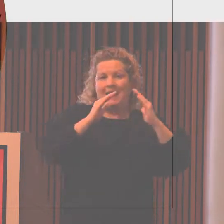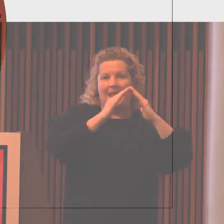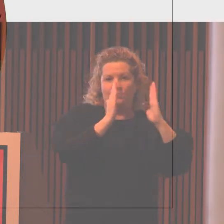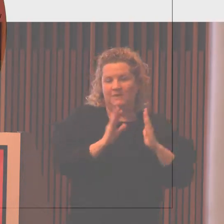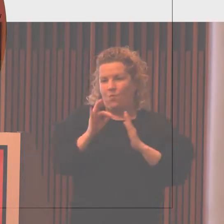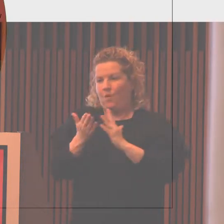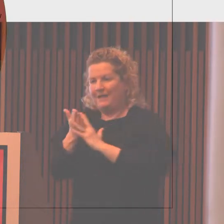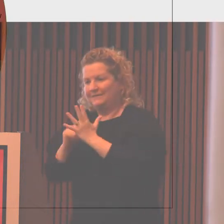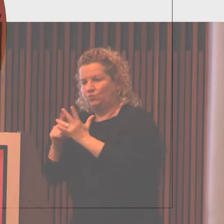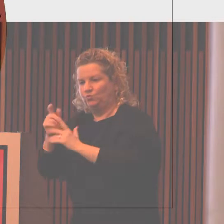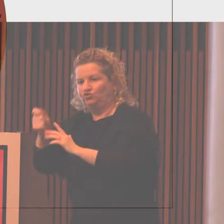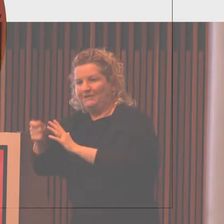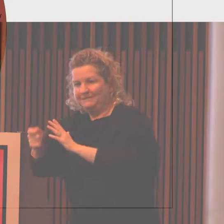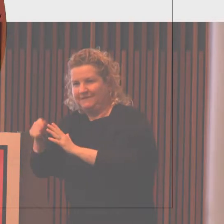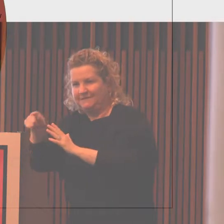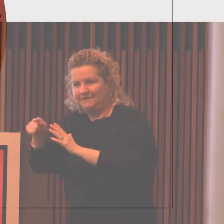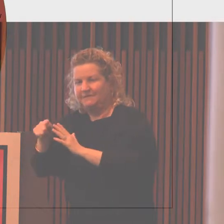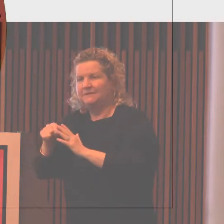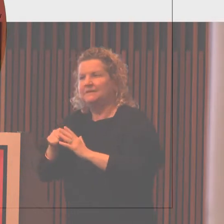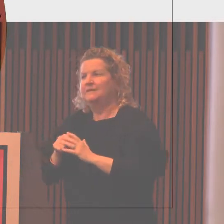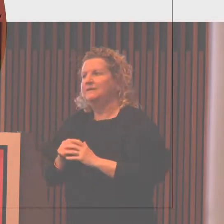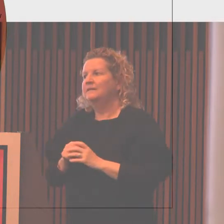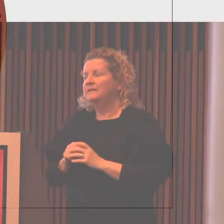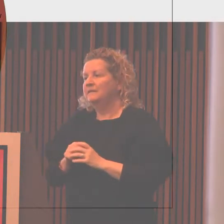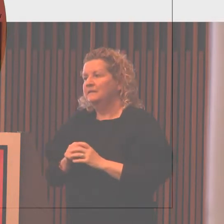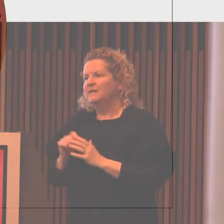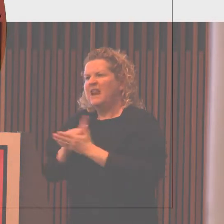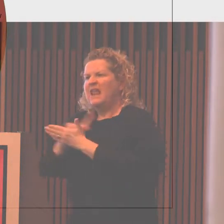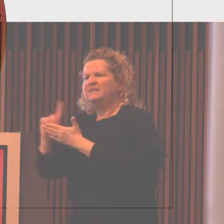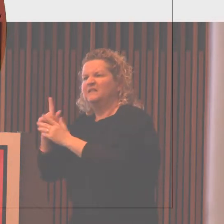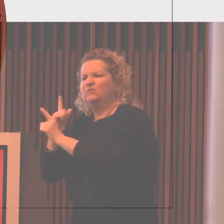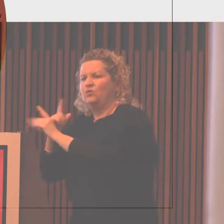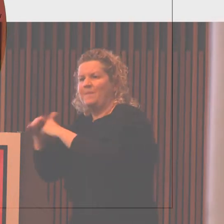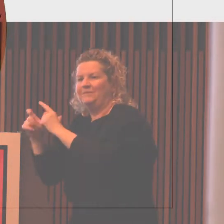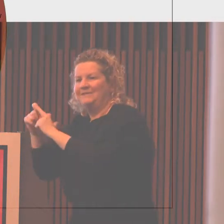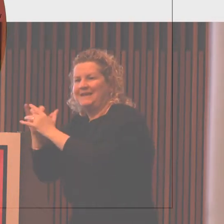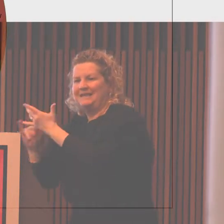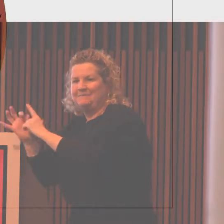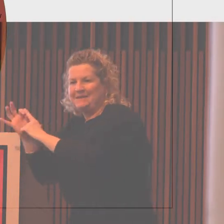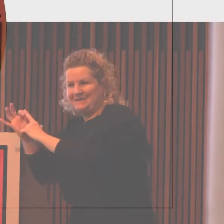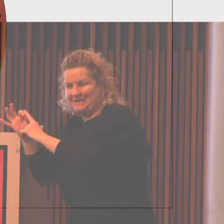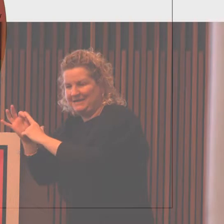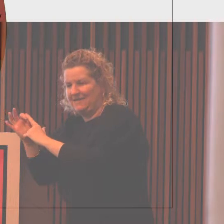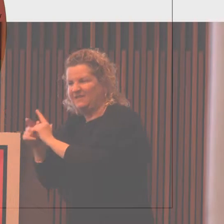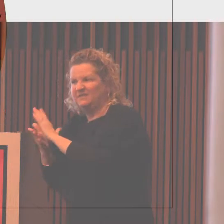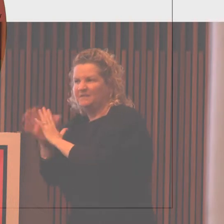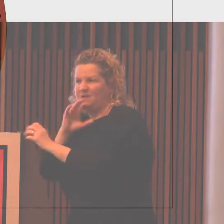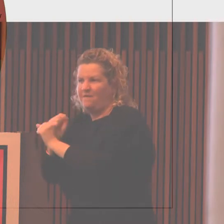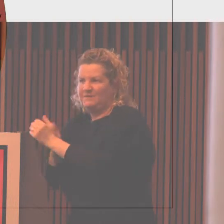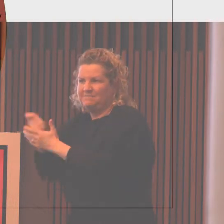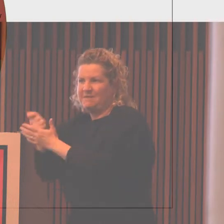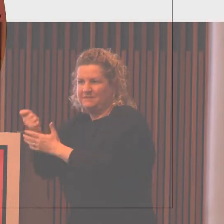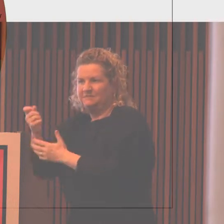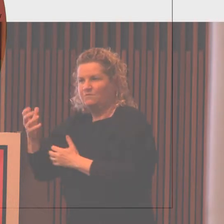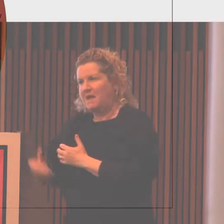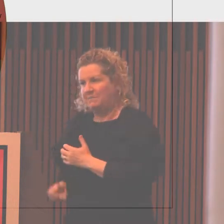or later on some of these things are on the agenda, you'd be talking about the DSP, which is covered in there under government payments. So there's